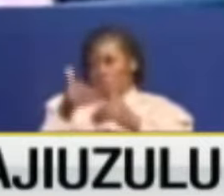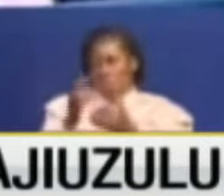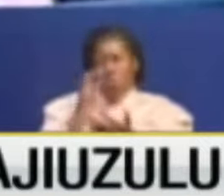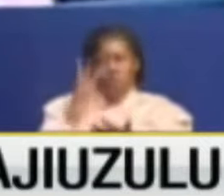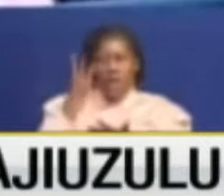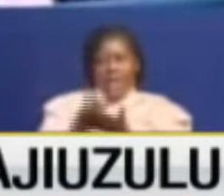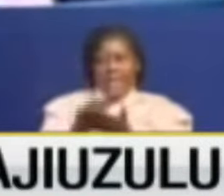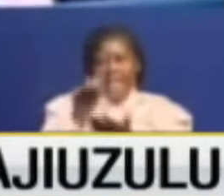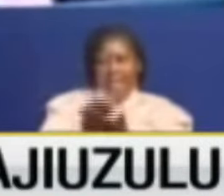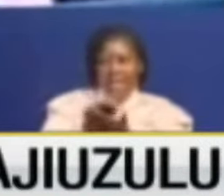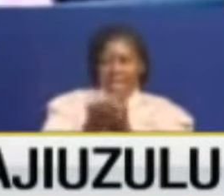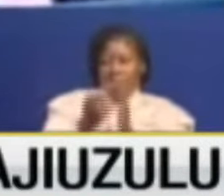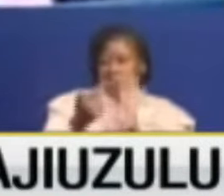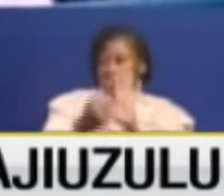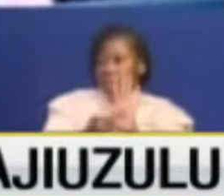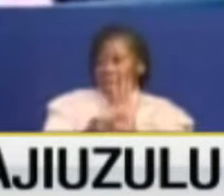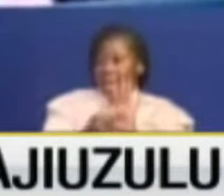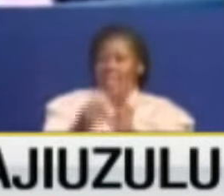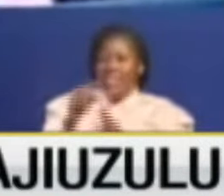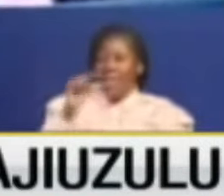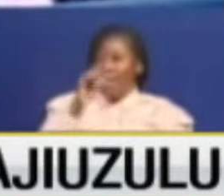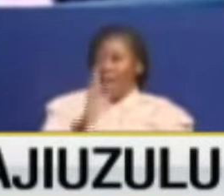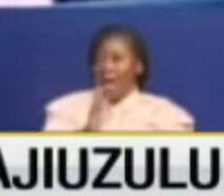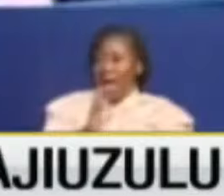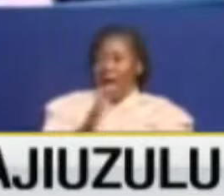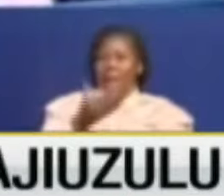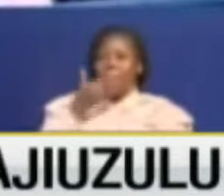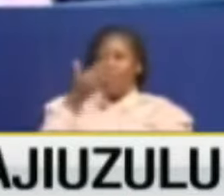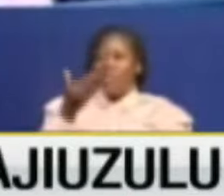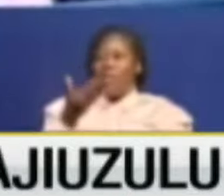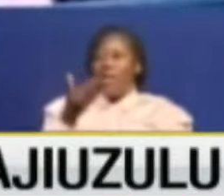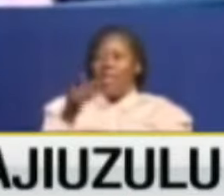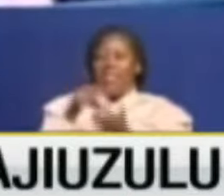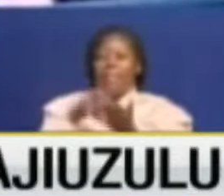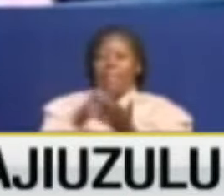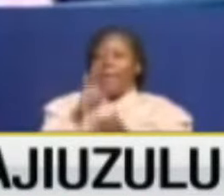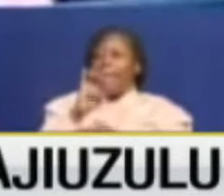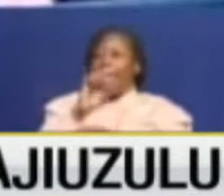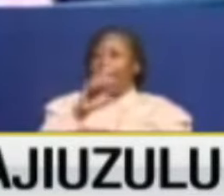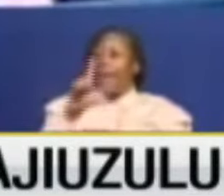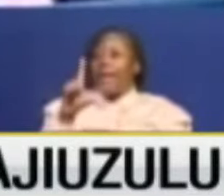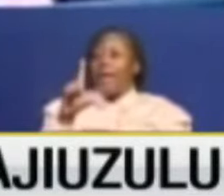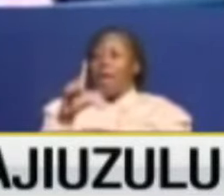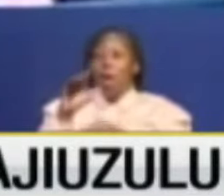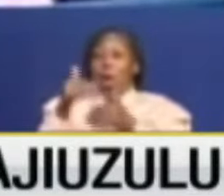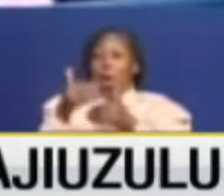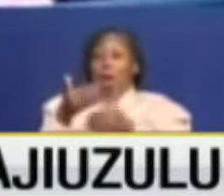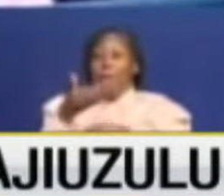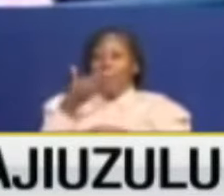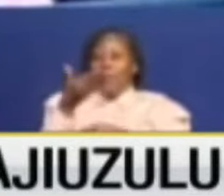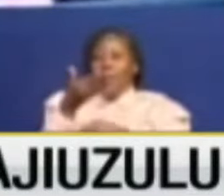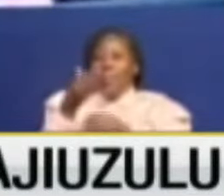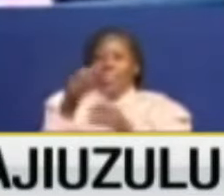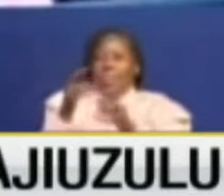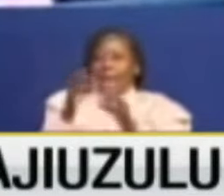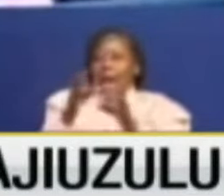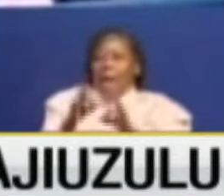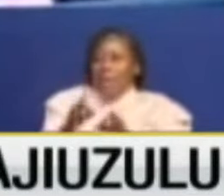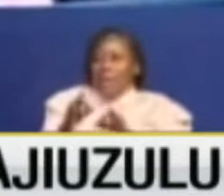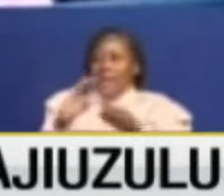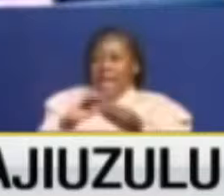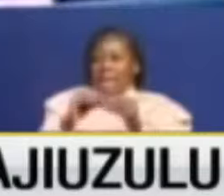witness evidence showing the governor has ever mentioned this pay bill number or mentioned this account number